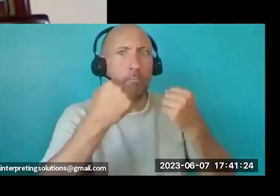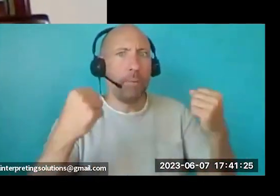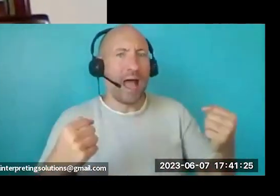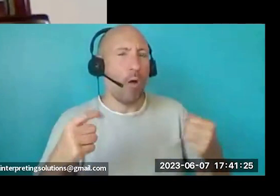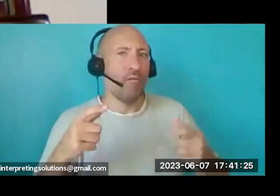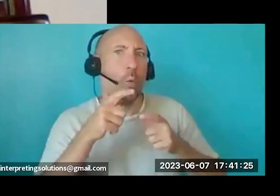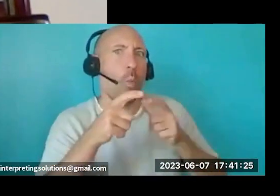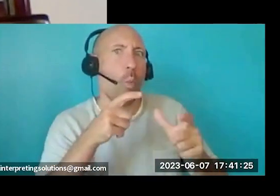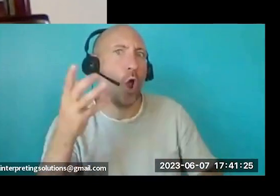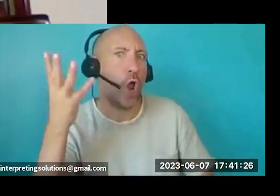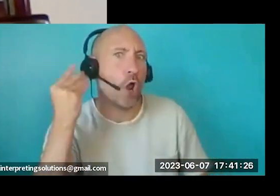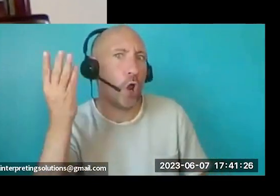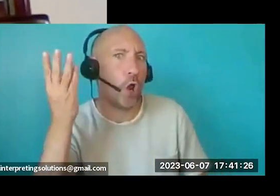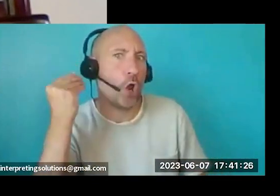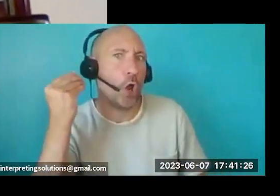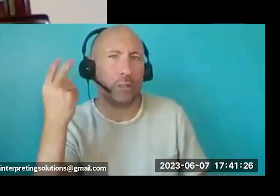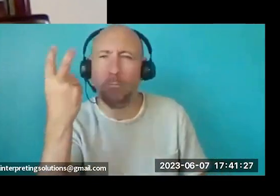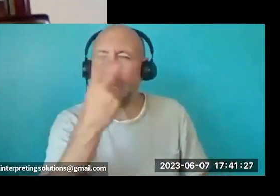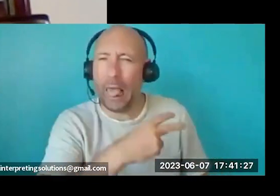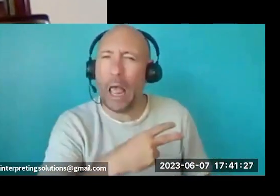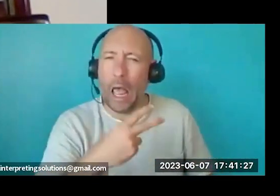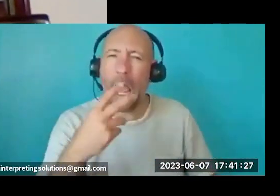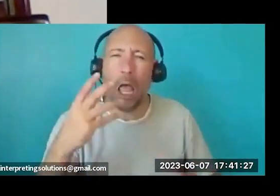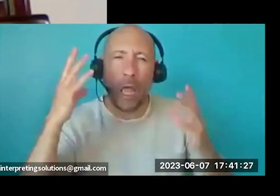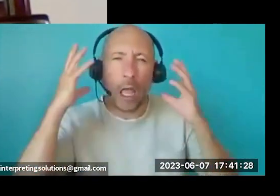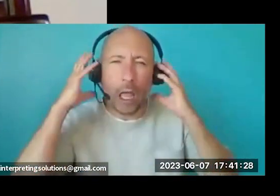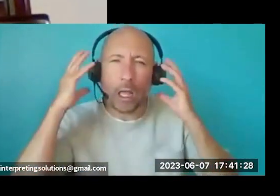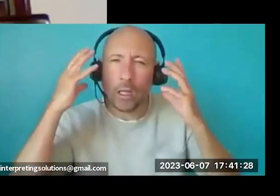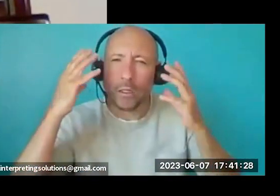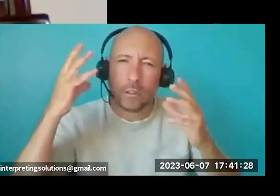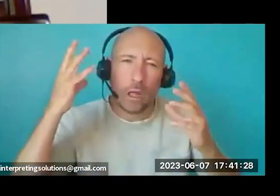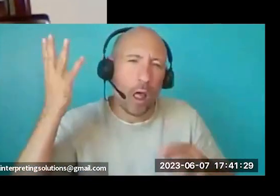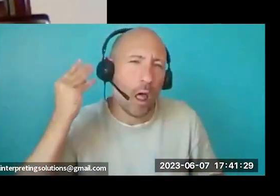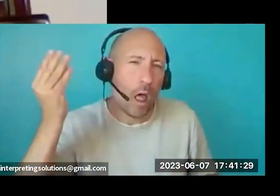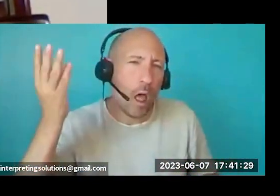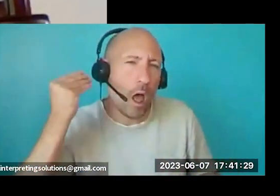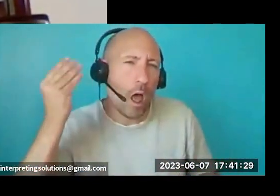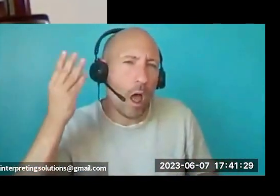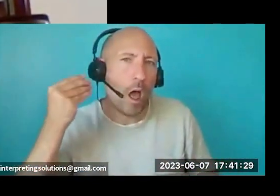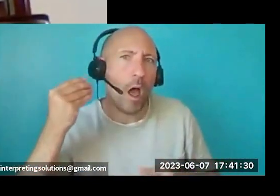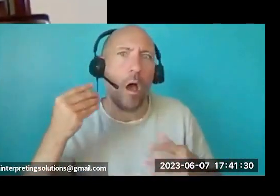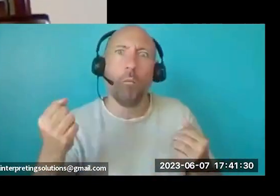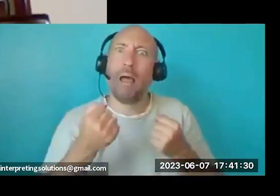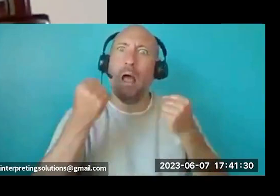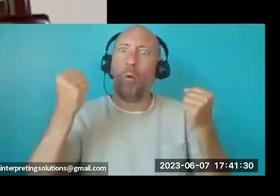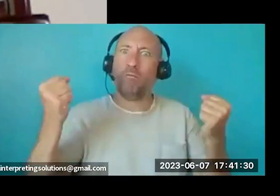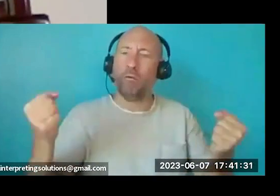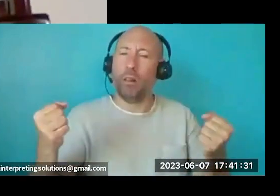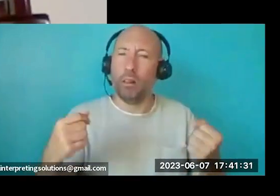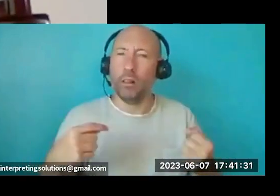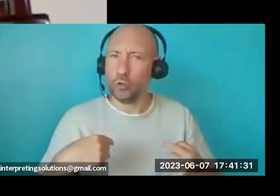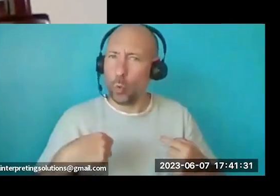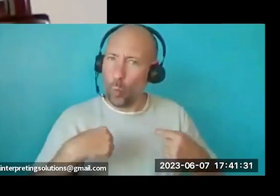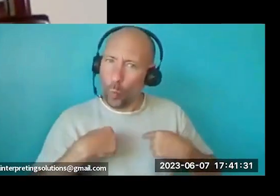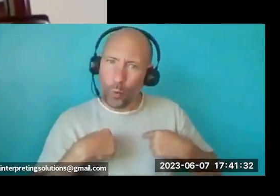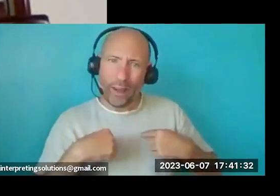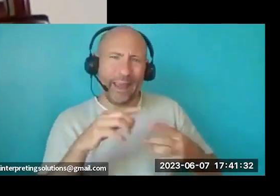be. So our work is creating a new dramaturgy and then reconsidering it,